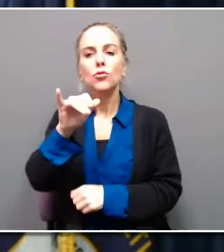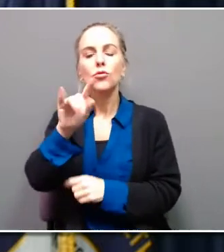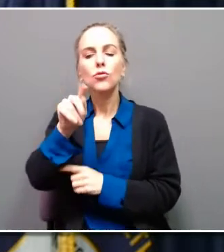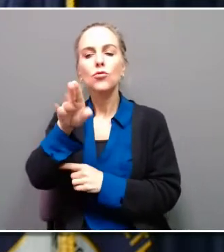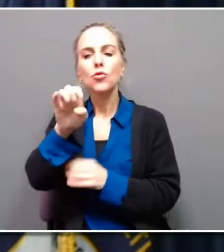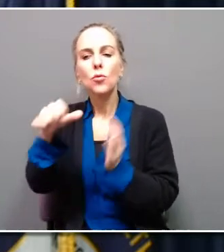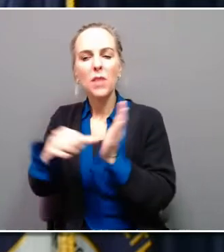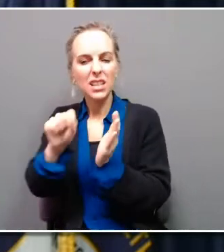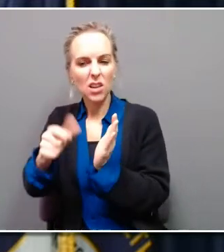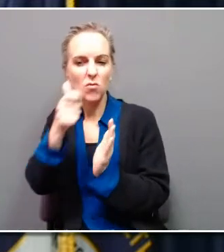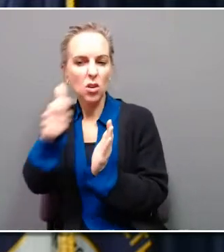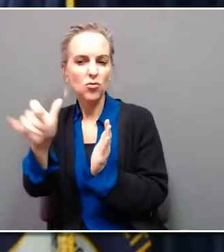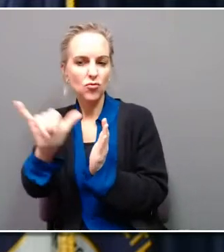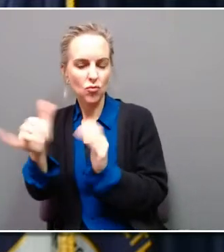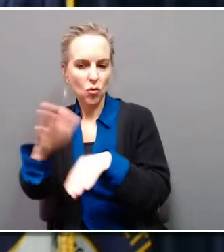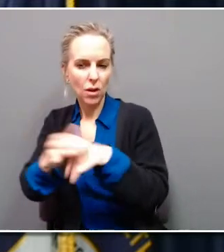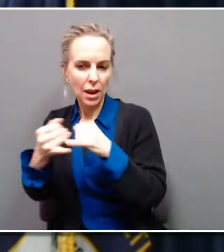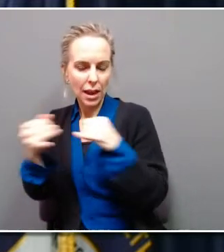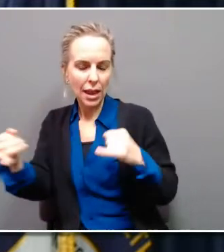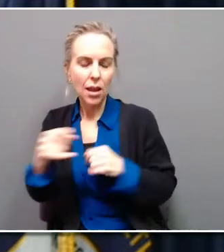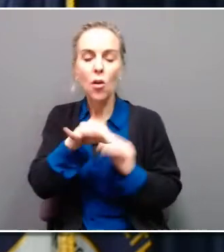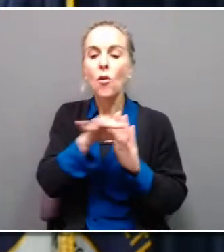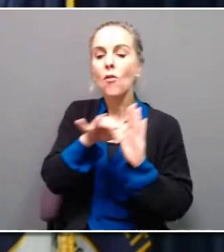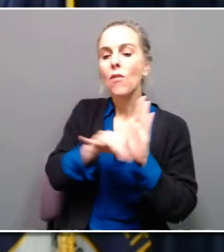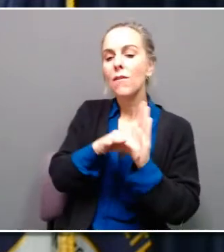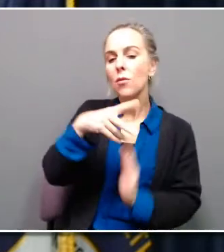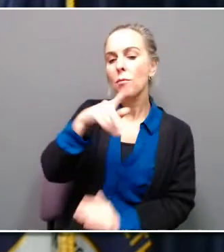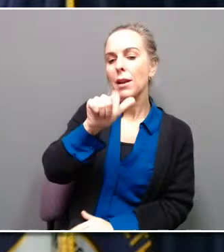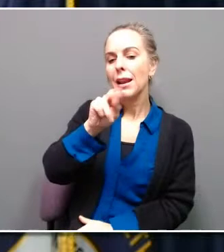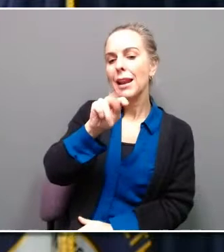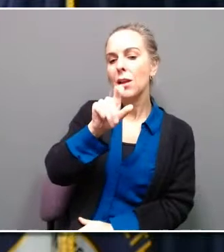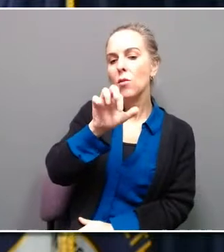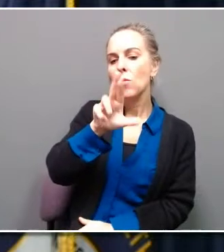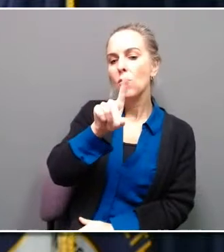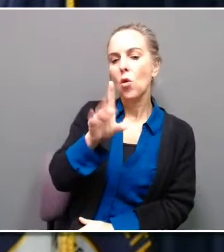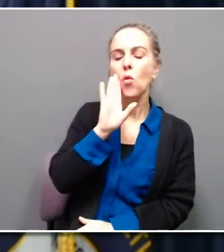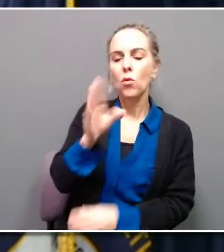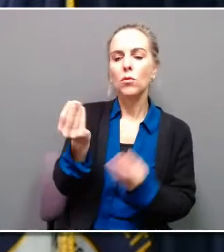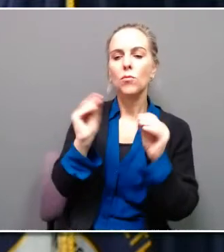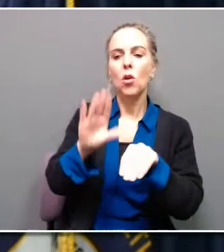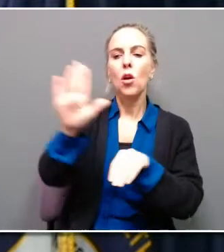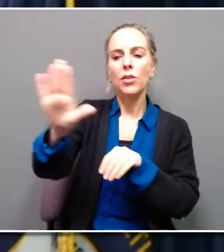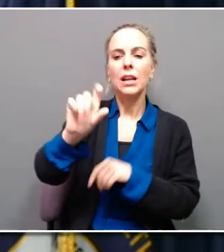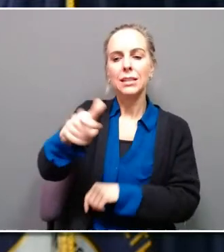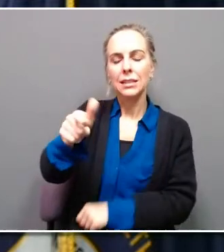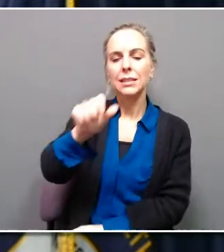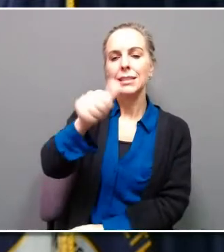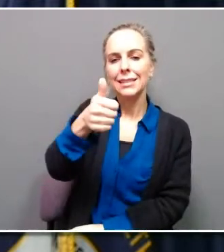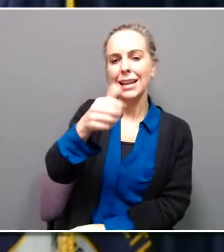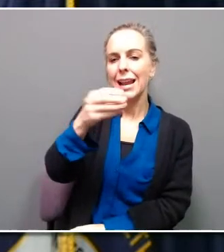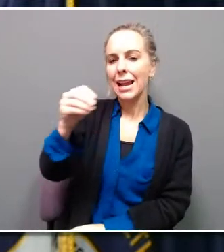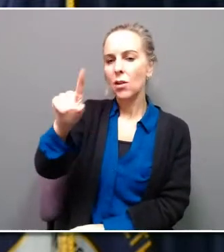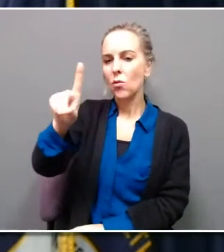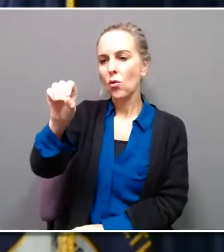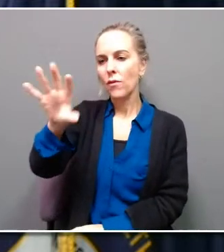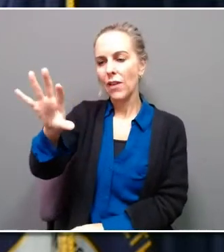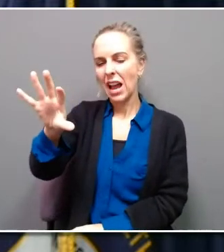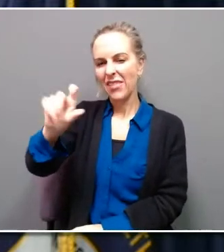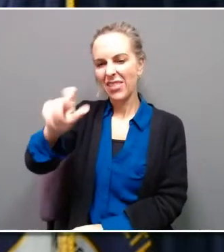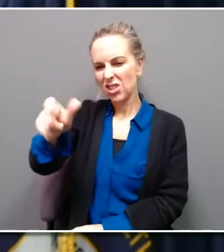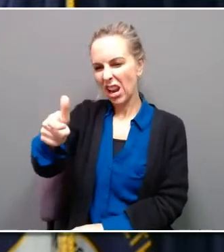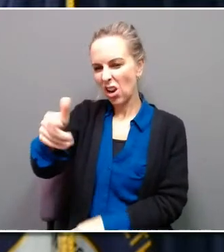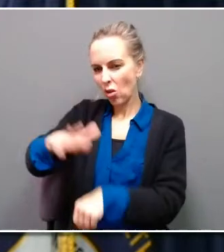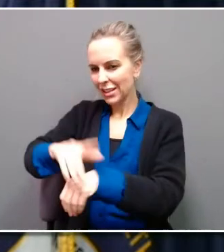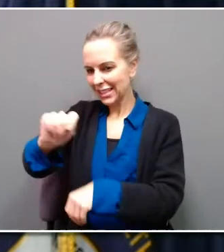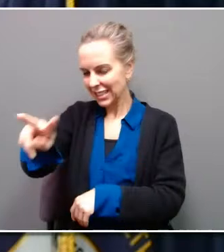Frankfort, the Frankfort Plant Board will also carry the service on channels 10 and 510. At 11